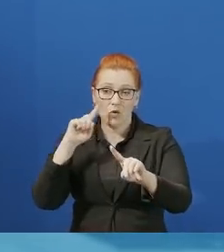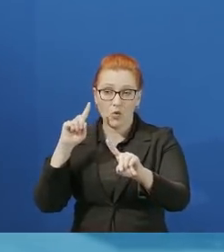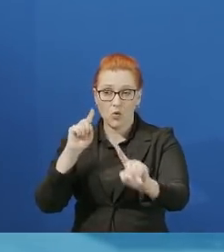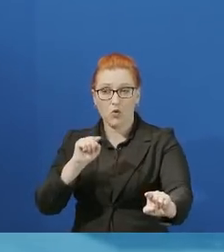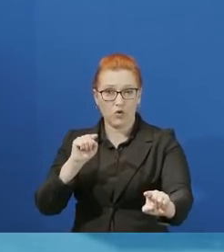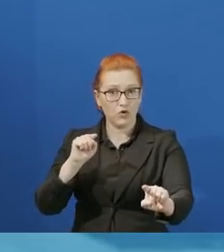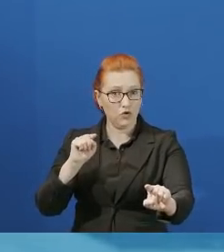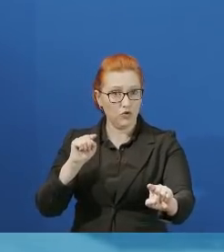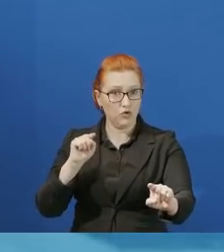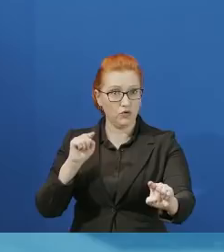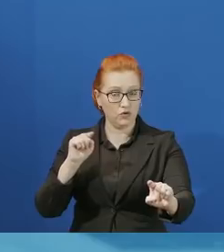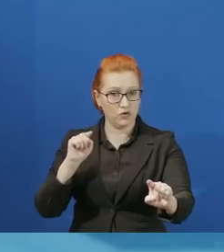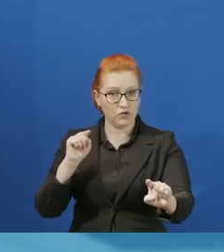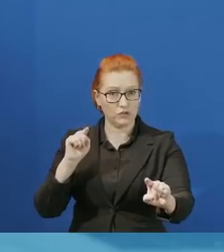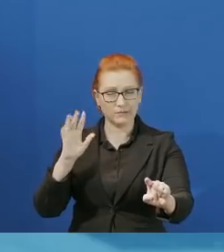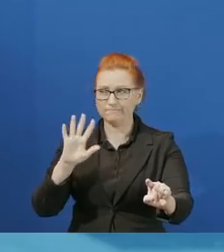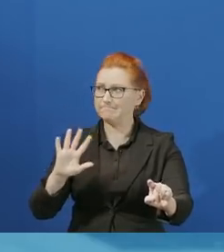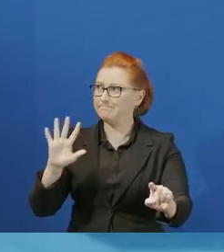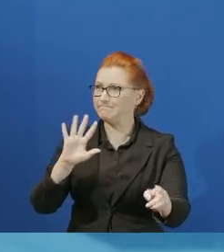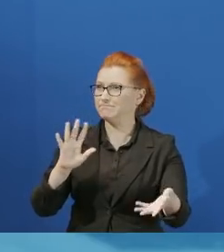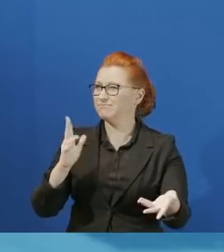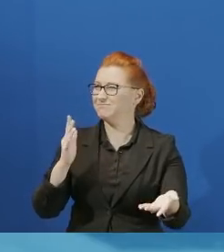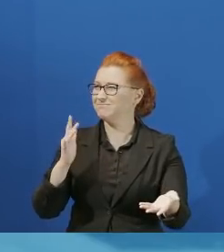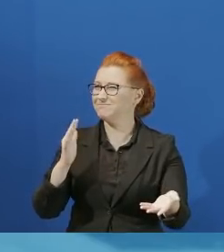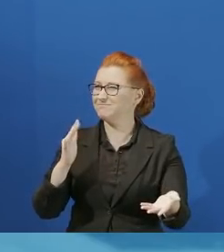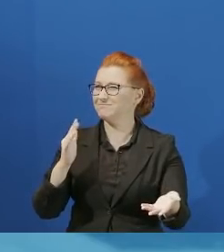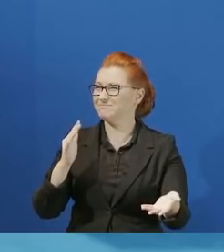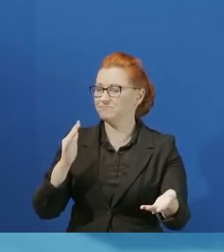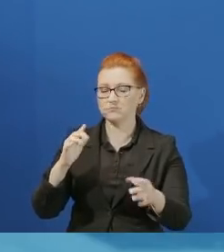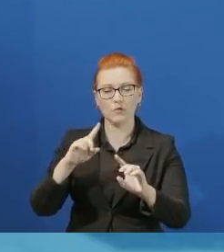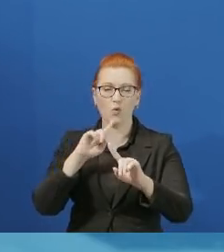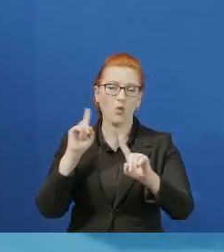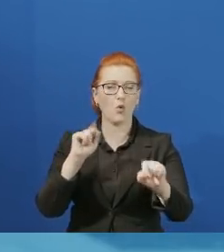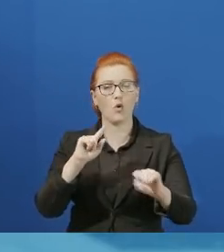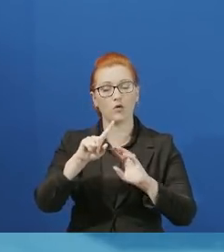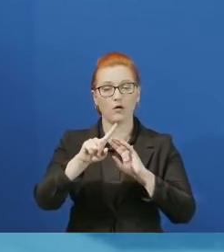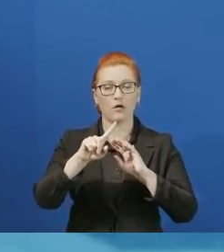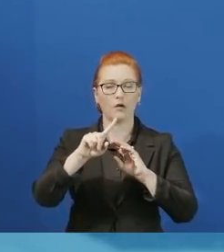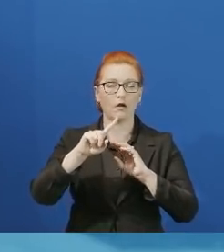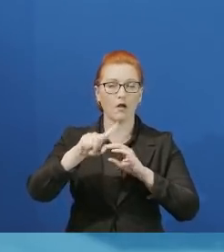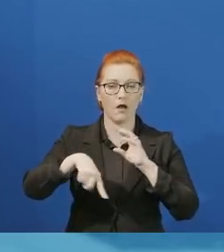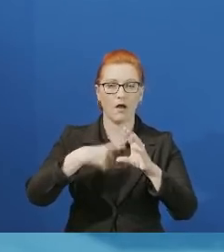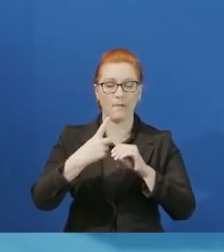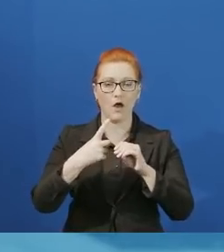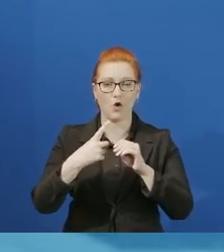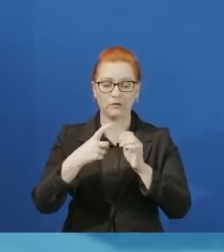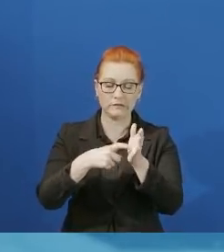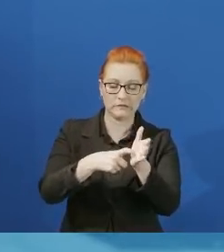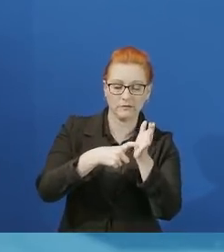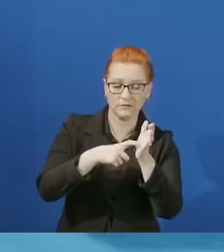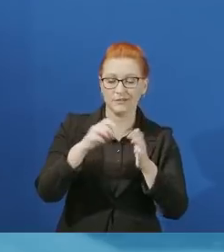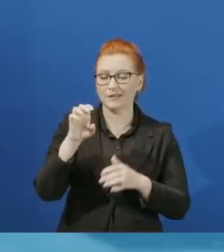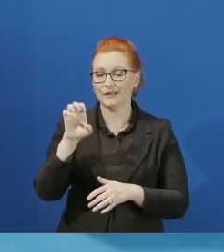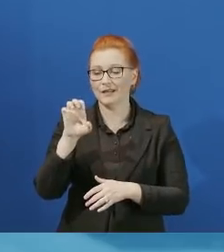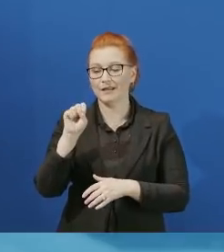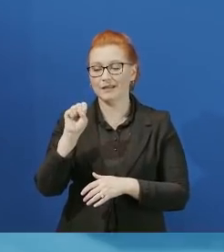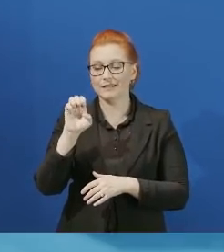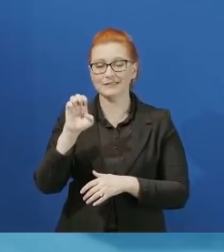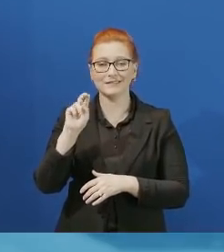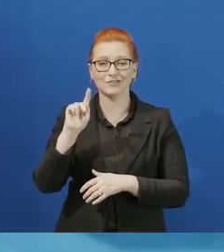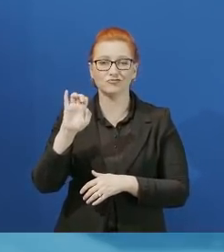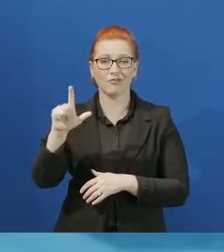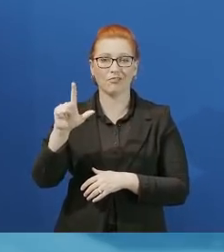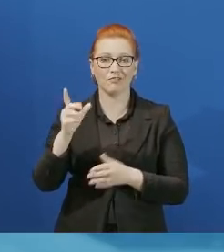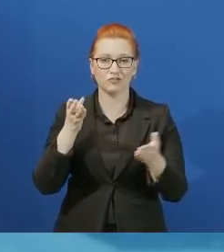earlier, some time ago, around essential services. Well, anybody that has a job sees